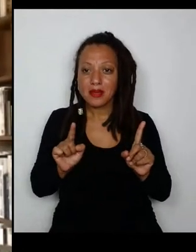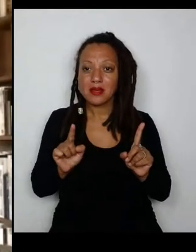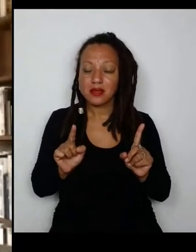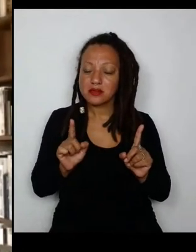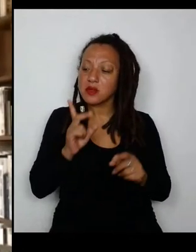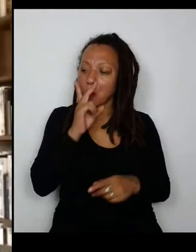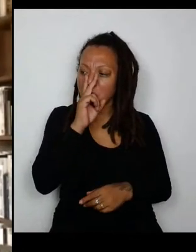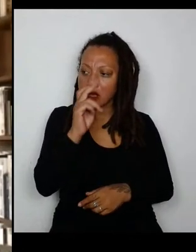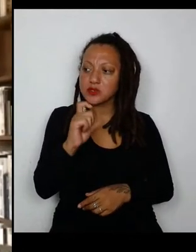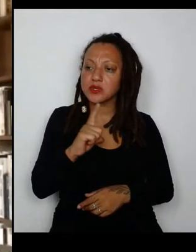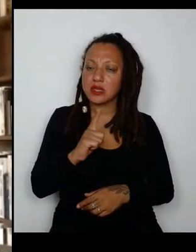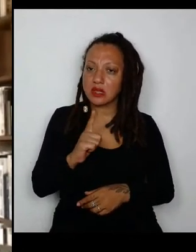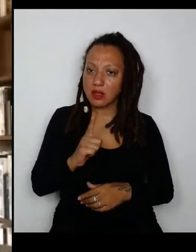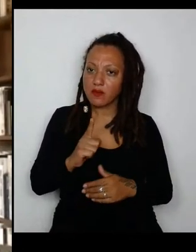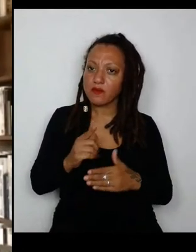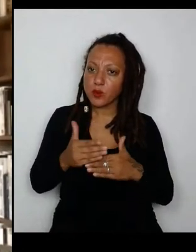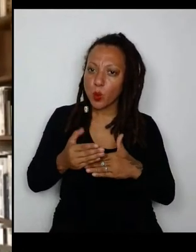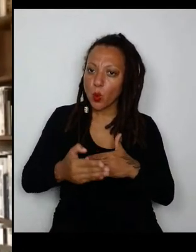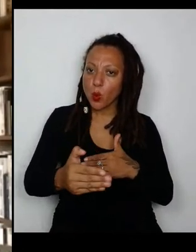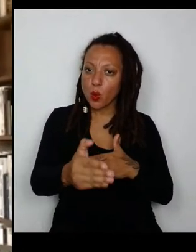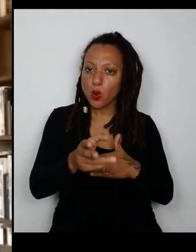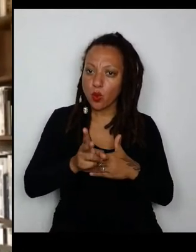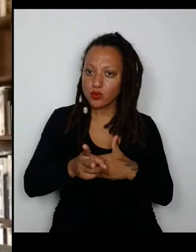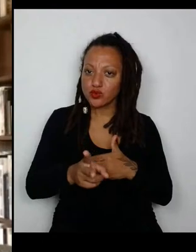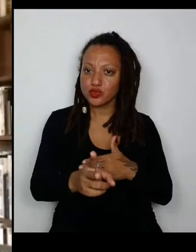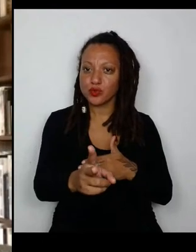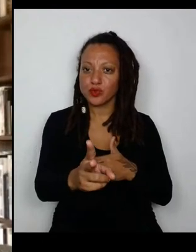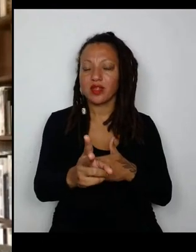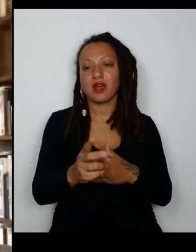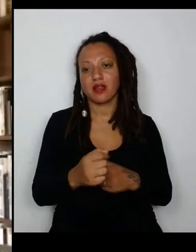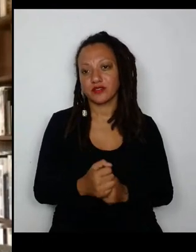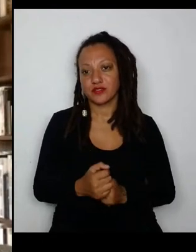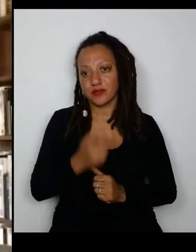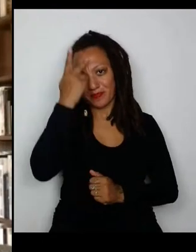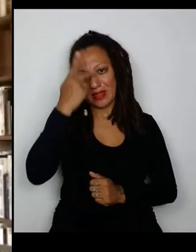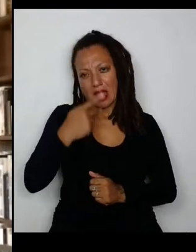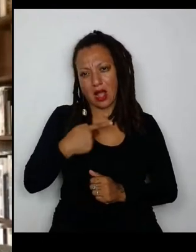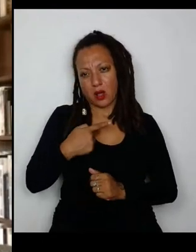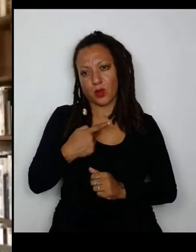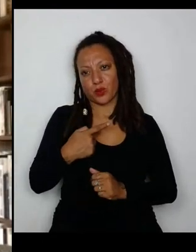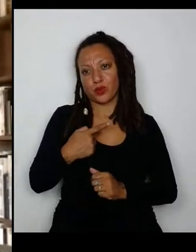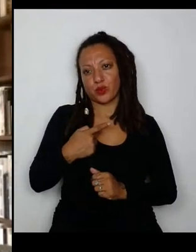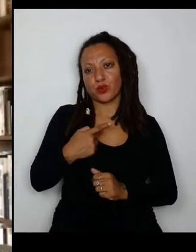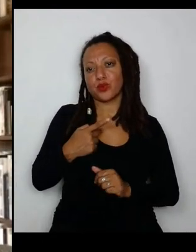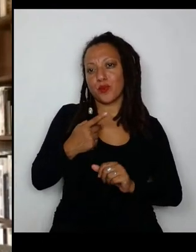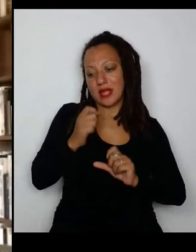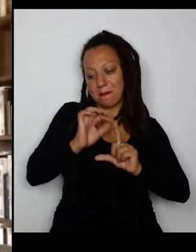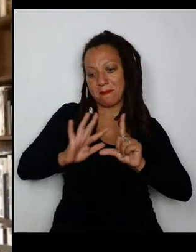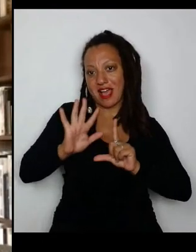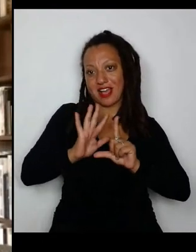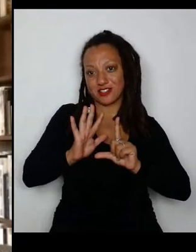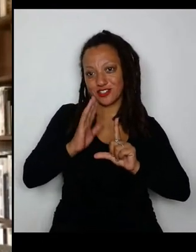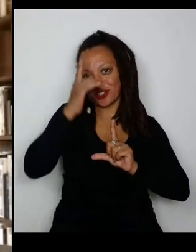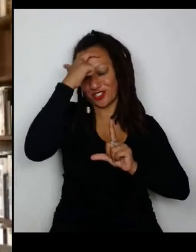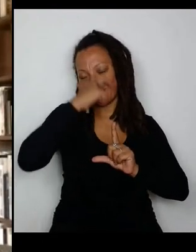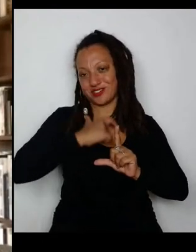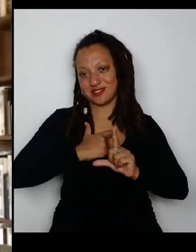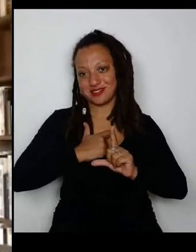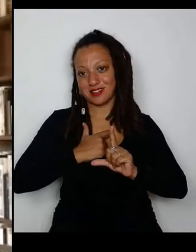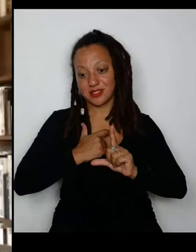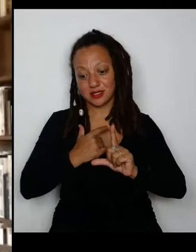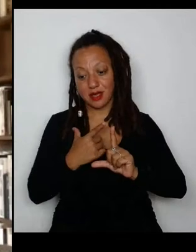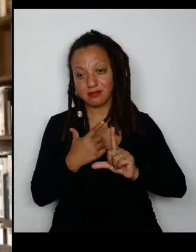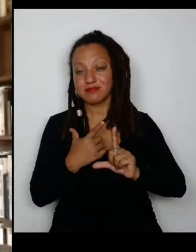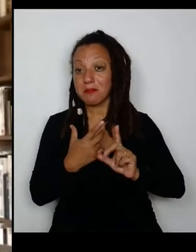self-image across time that we can find in the self-portraiture and in his writing too